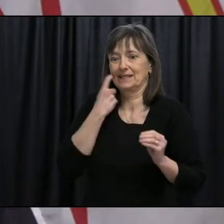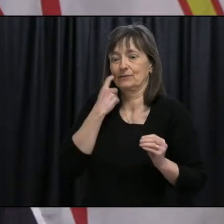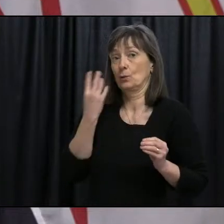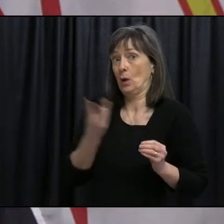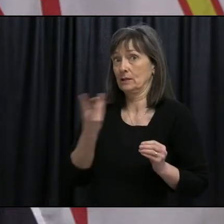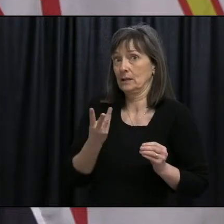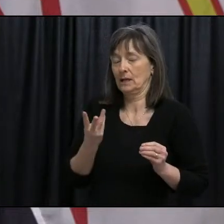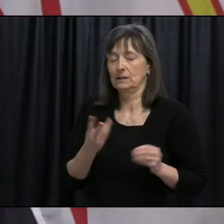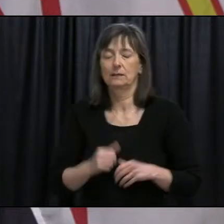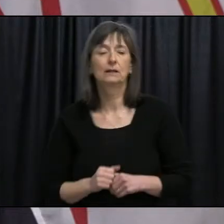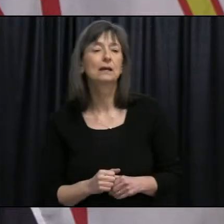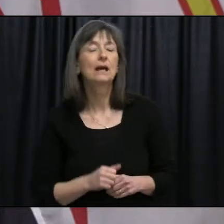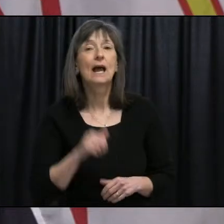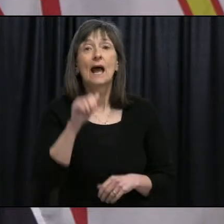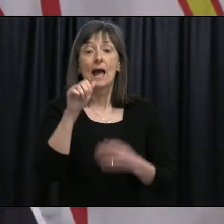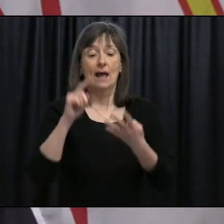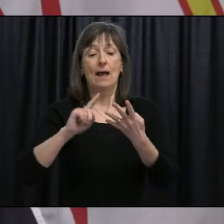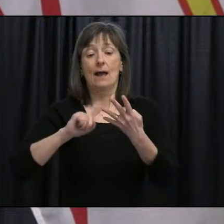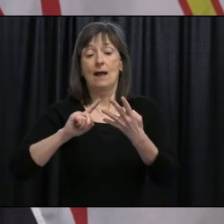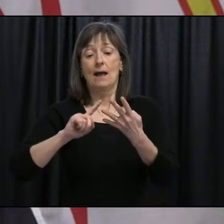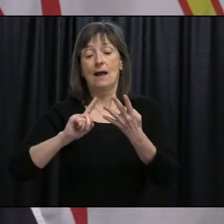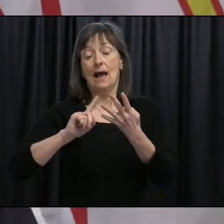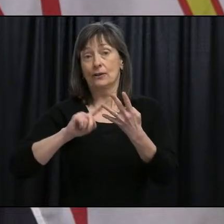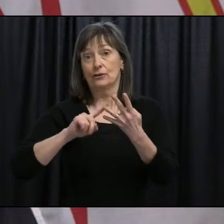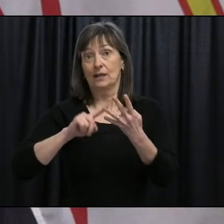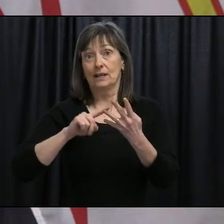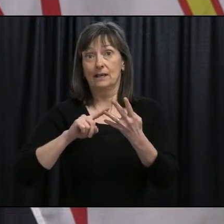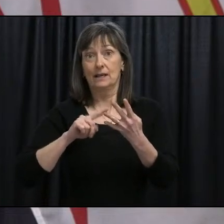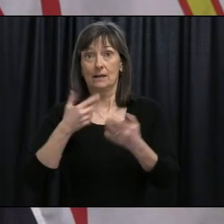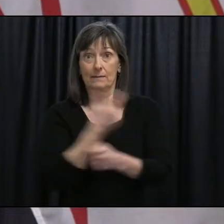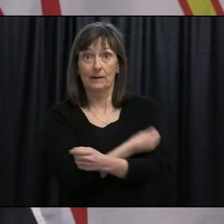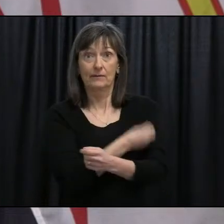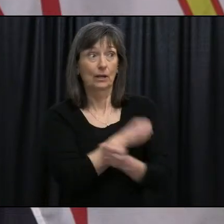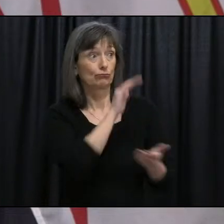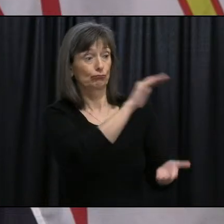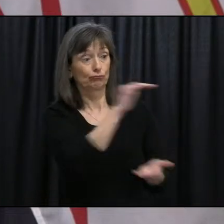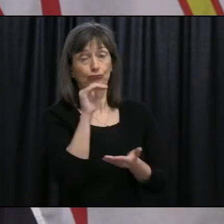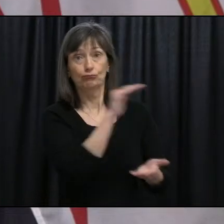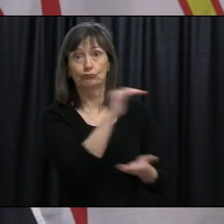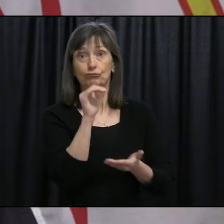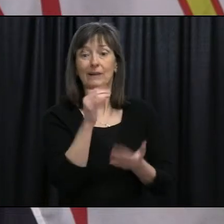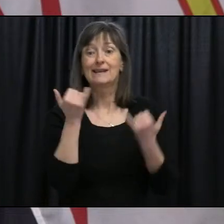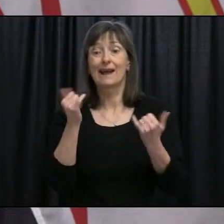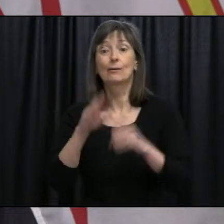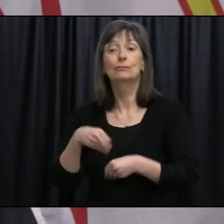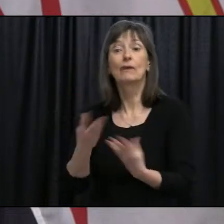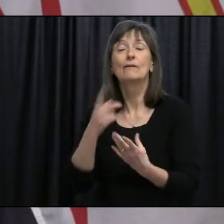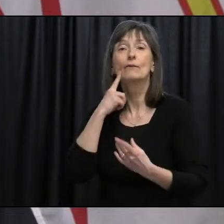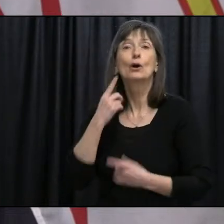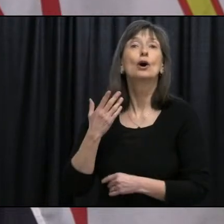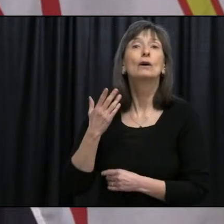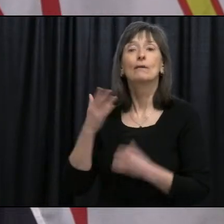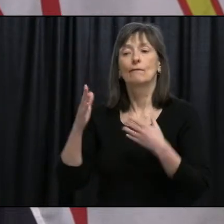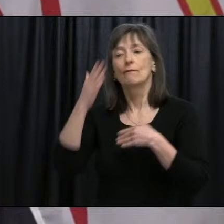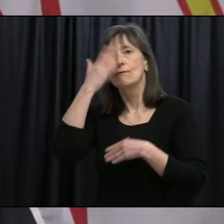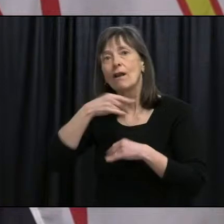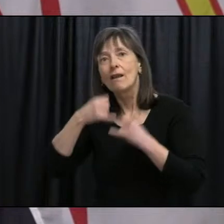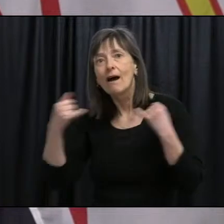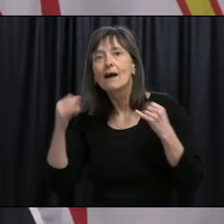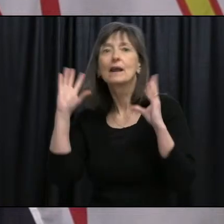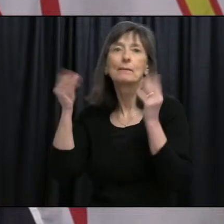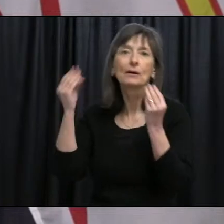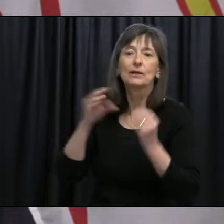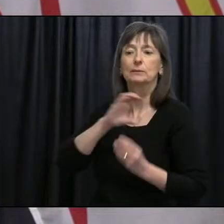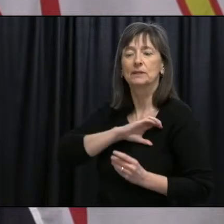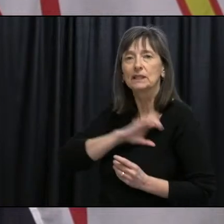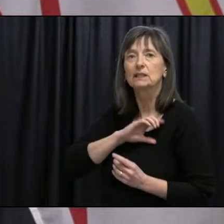arrival of our shipments of AstraZeneca vaccine means we are now able to provide a safe and effective vaccine to first responders sooner than anticipated.